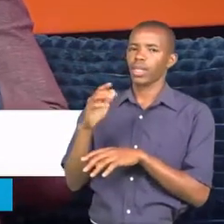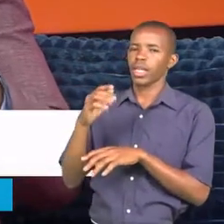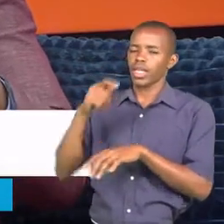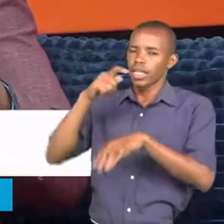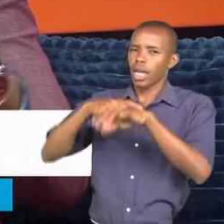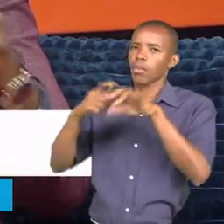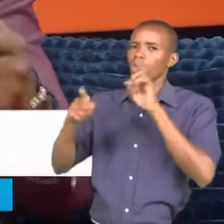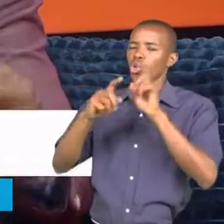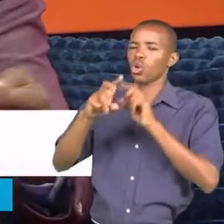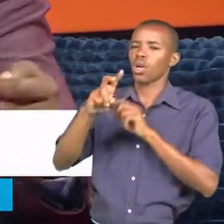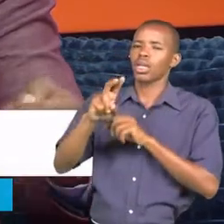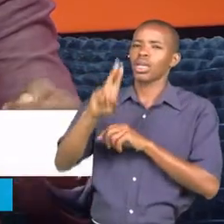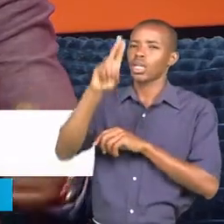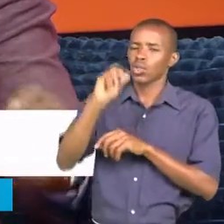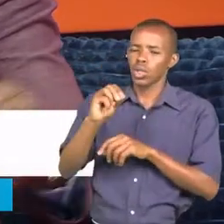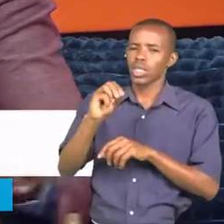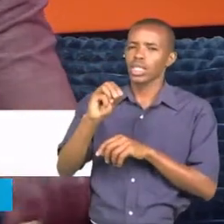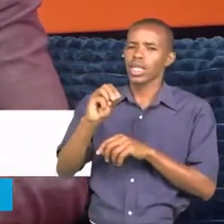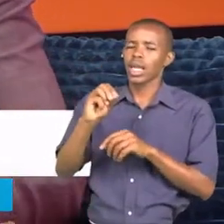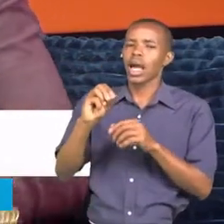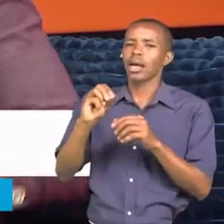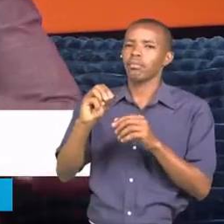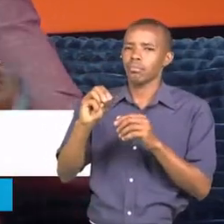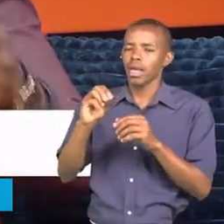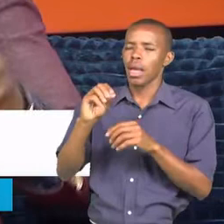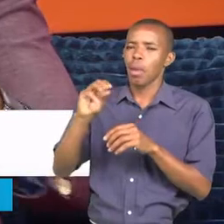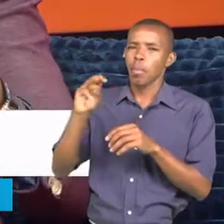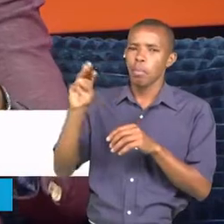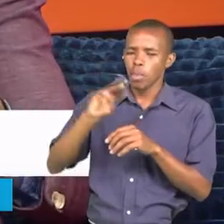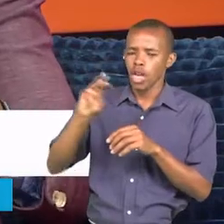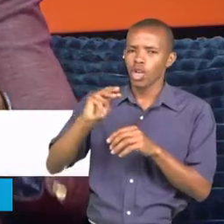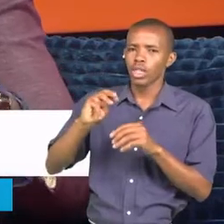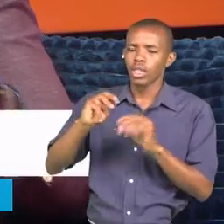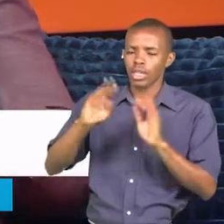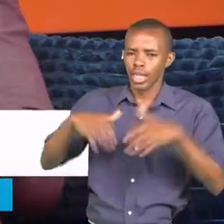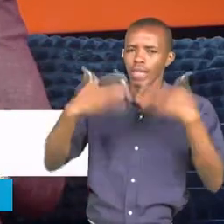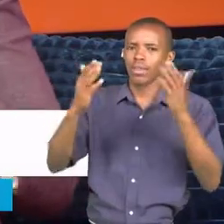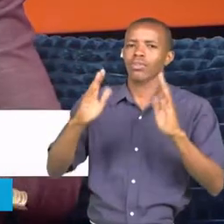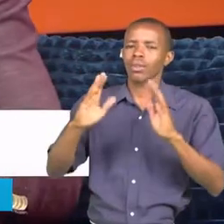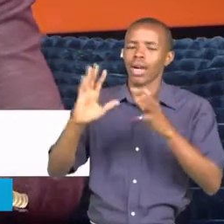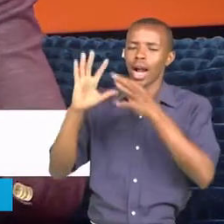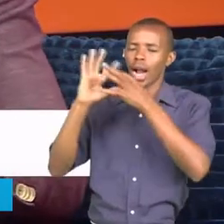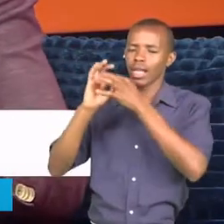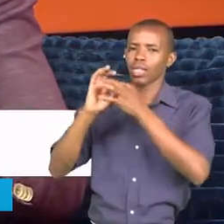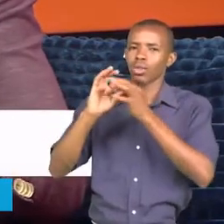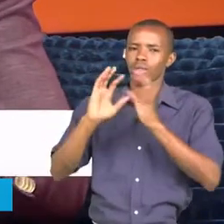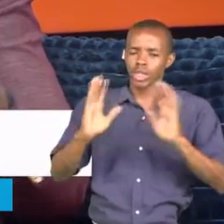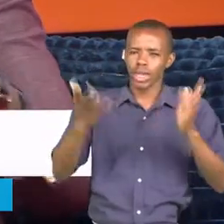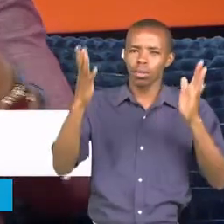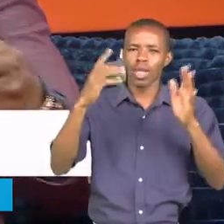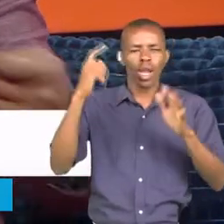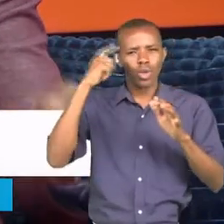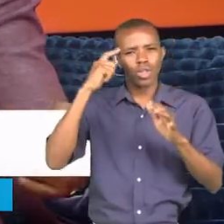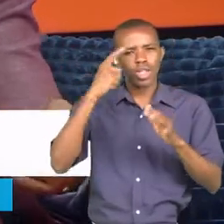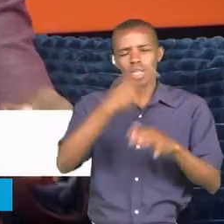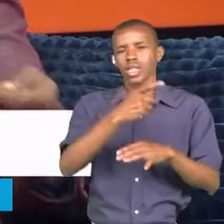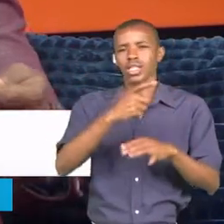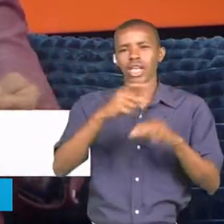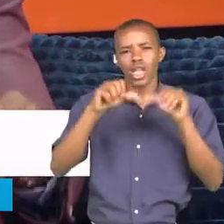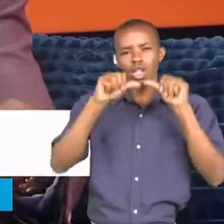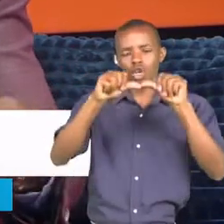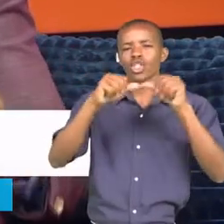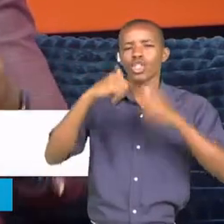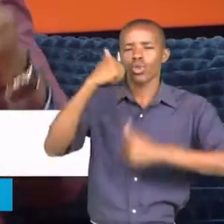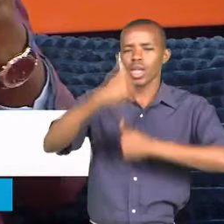about 20 million Kenya shillings put aside for cultural activities in the county that is suffering, do you think they should continue with this